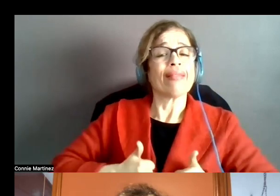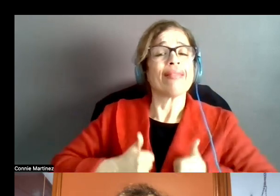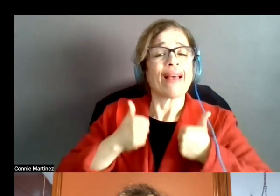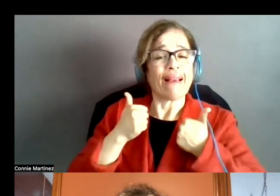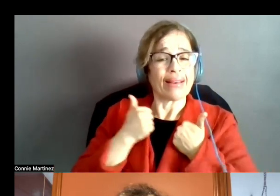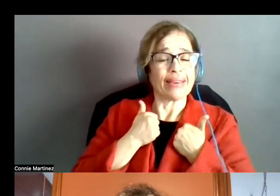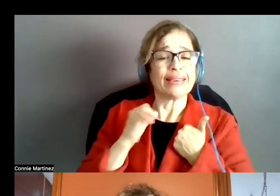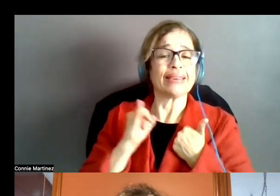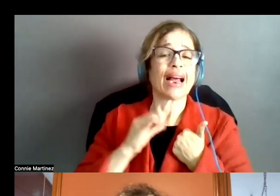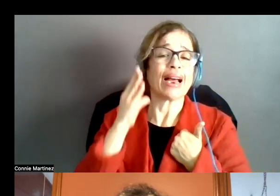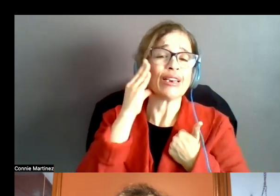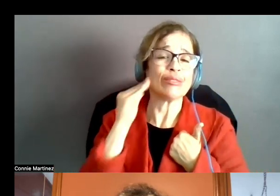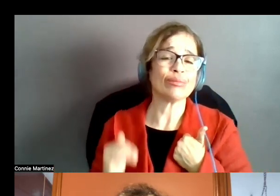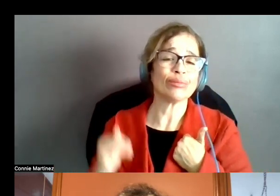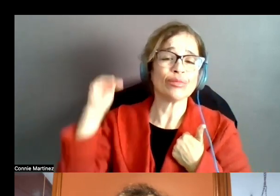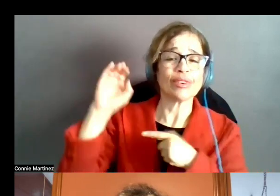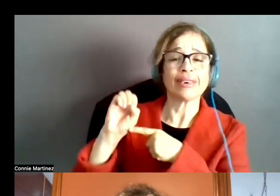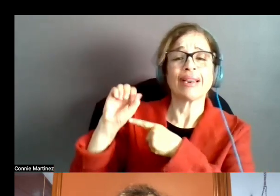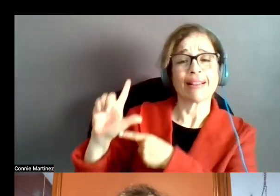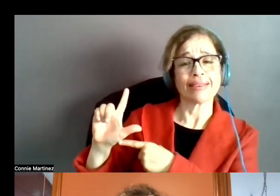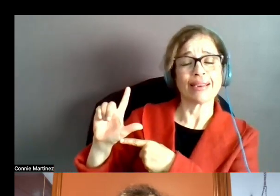I experienced growing up in Salvador.